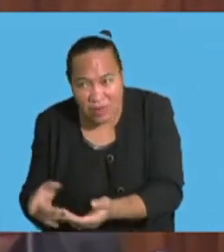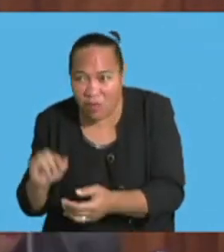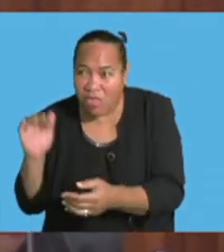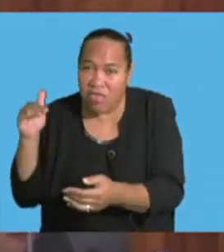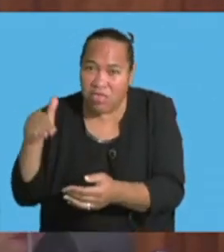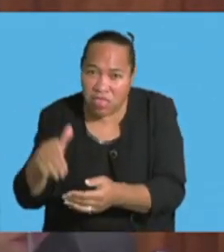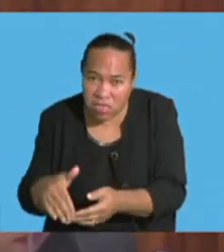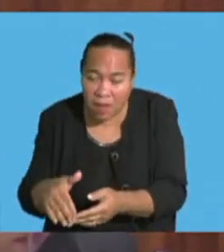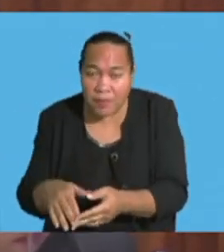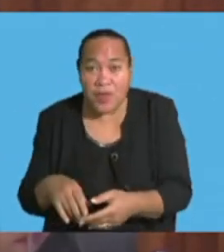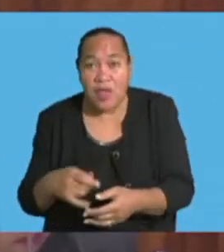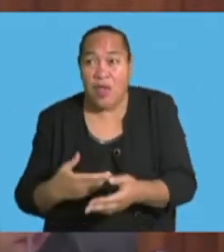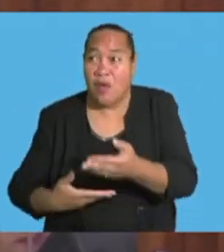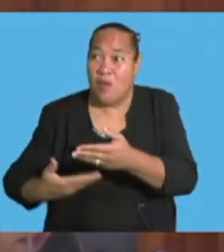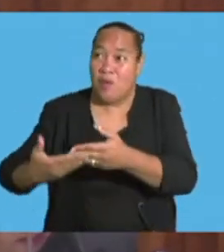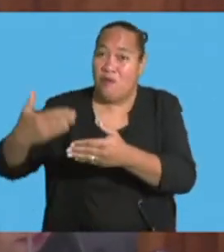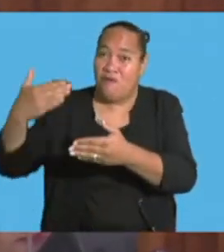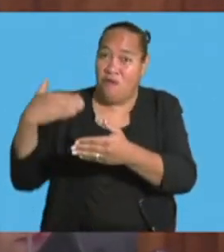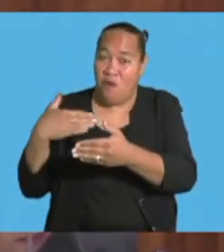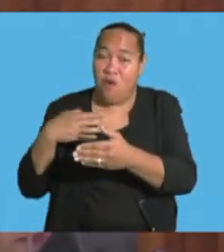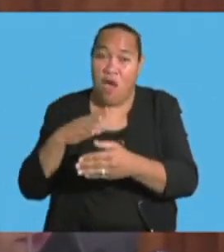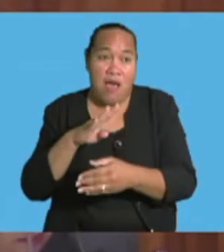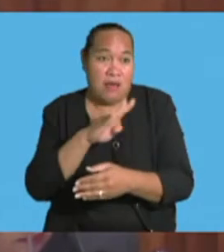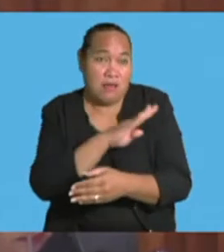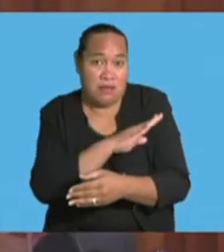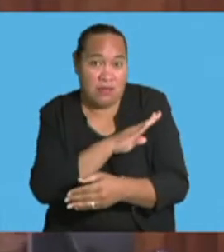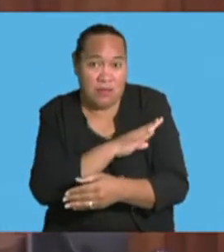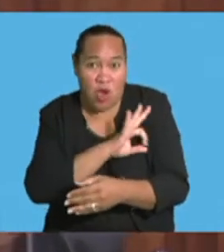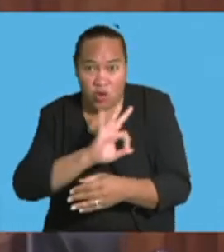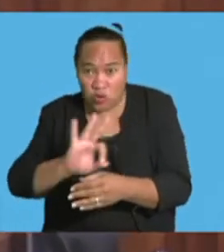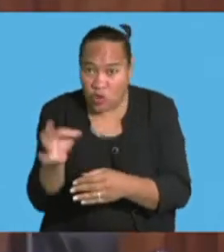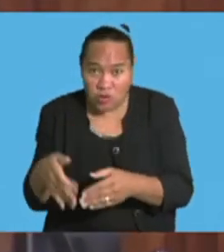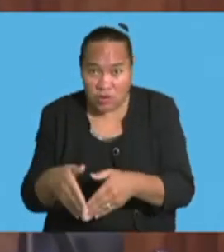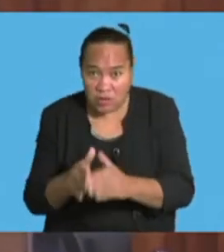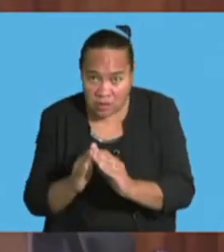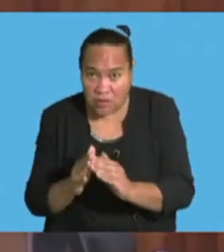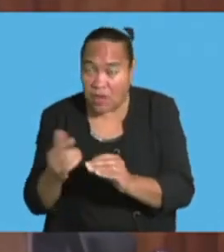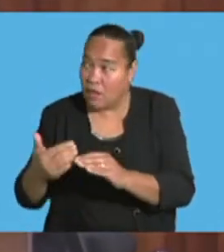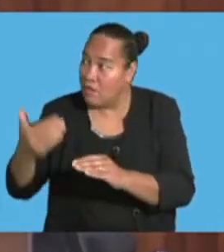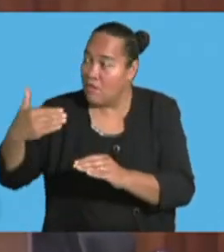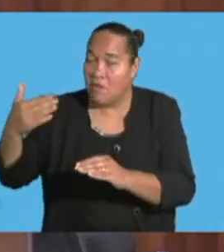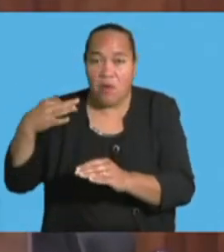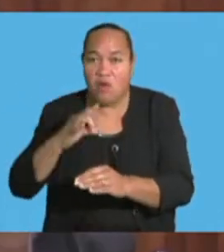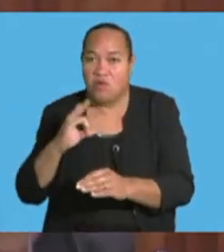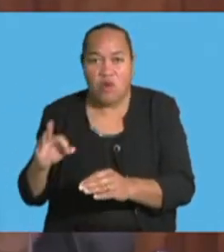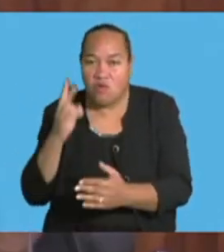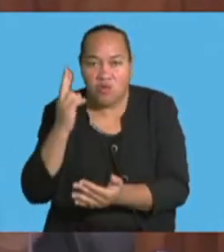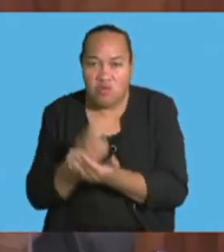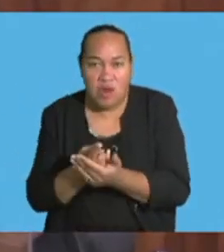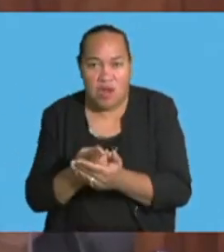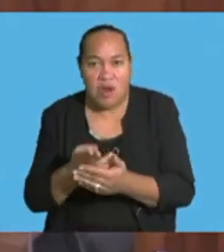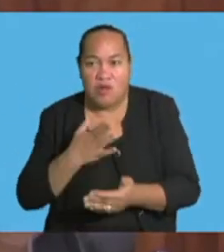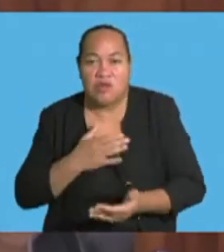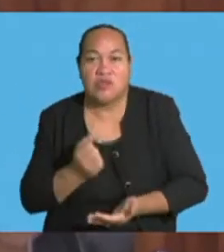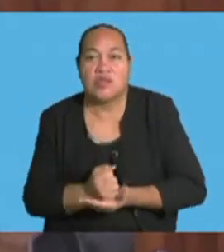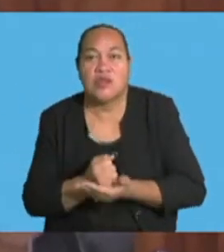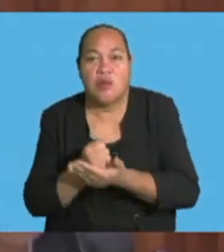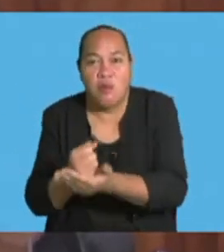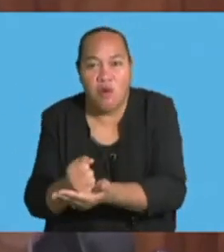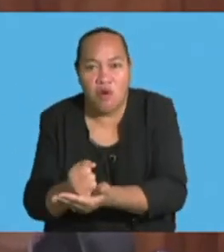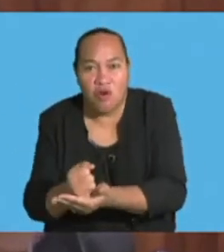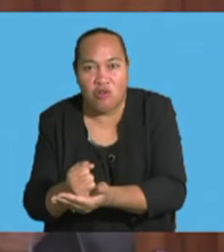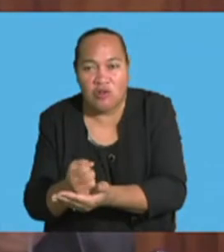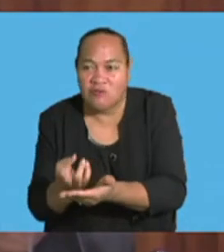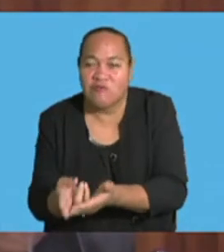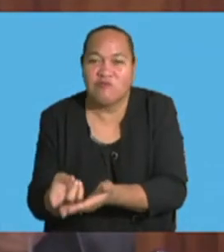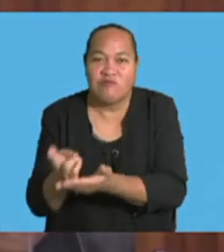No government before the Bainimarama and Fiji First Government was genuinely committed to support and revive the